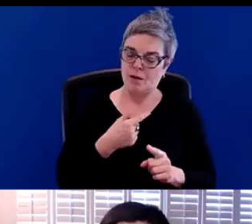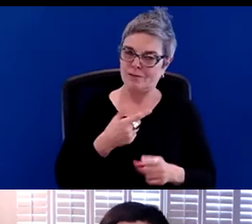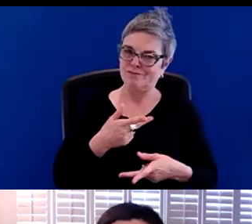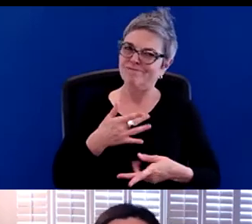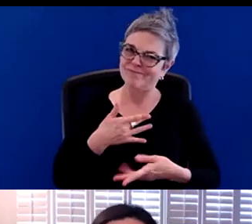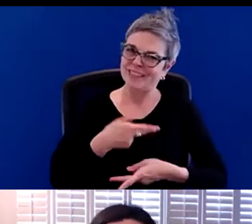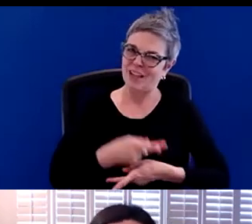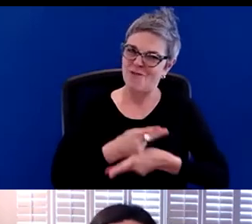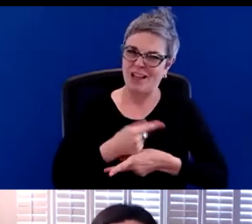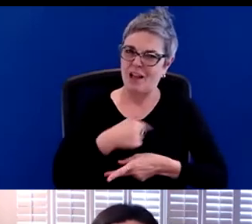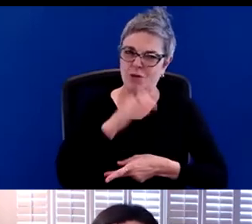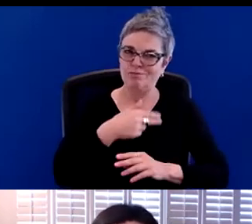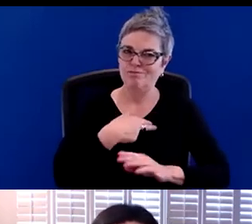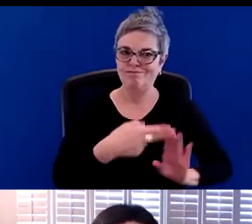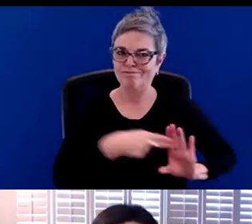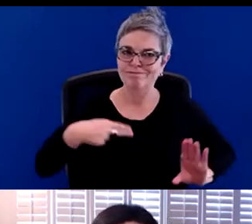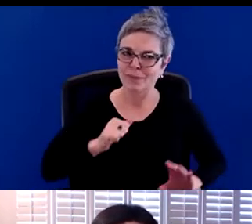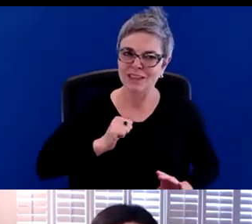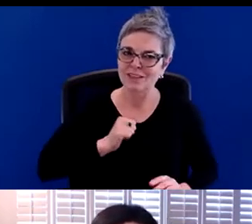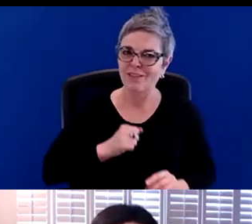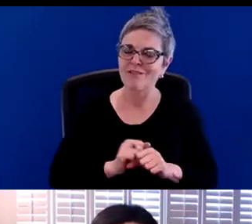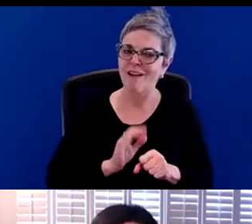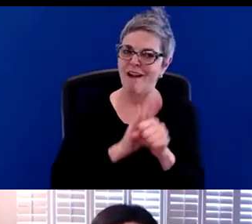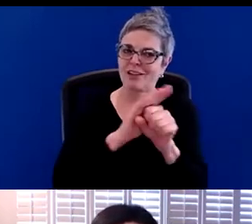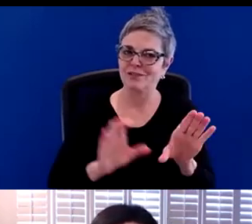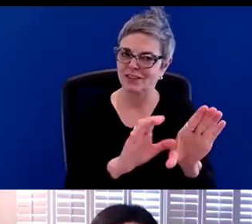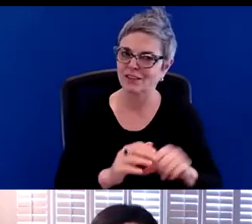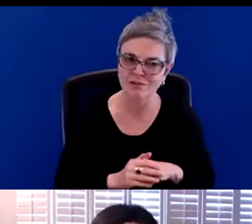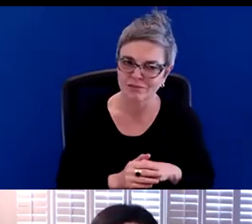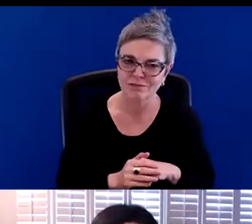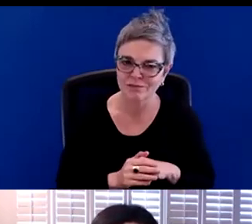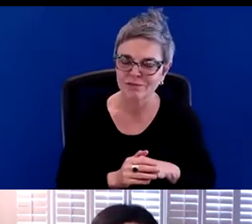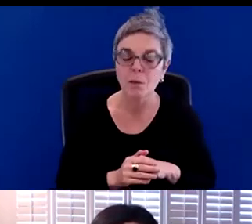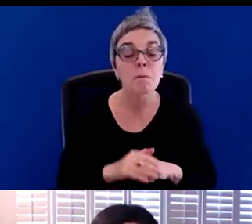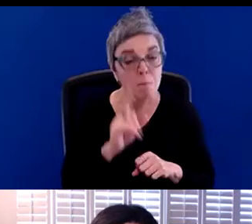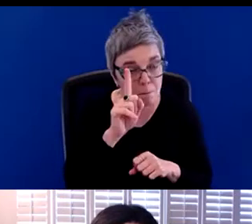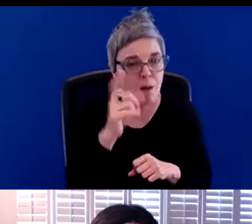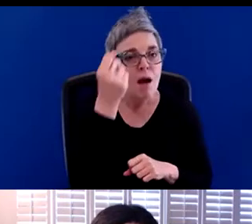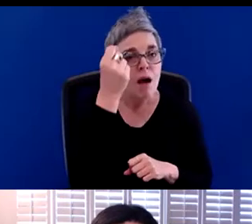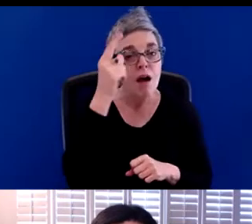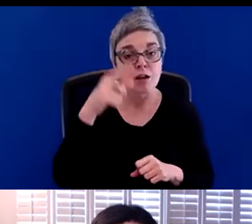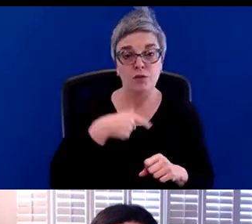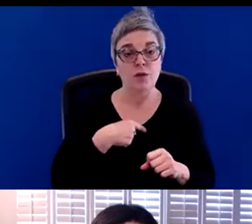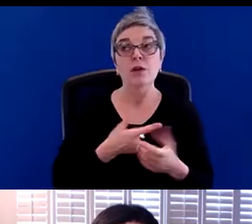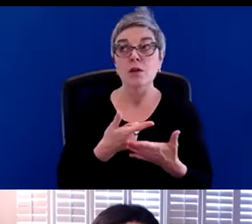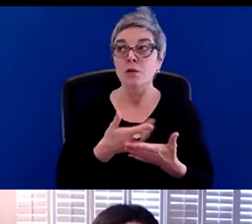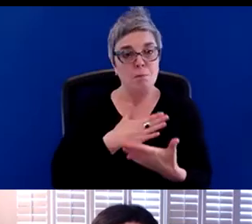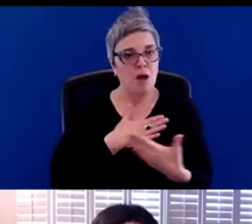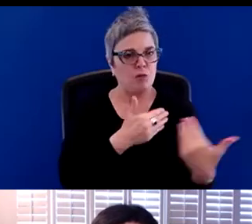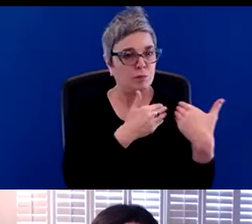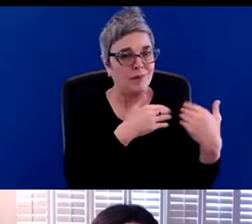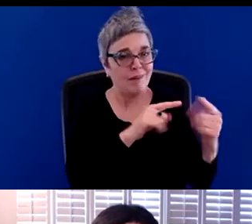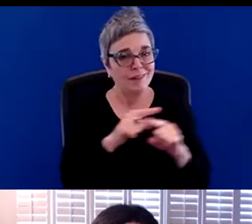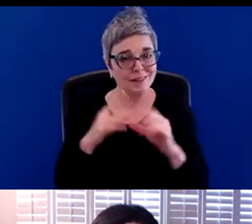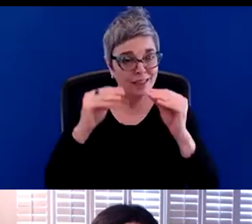activist. What I do think is this is part of my duty as an educator, is to find the